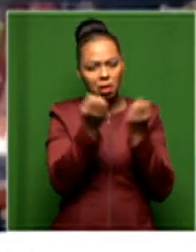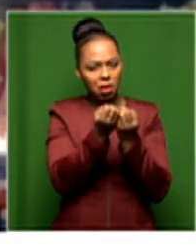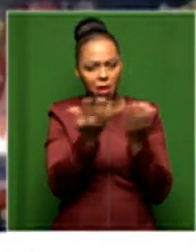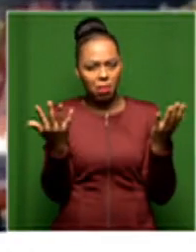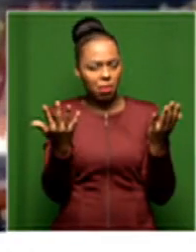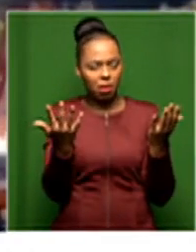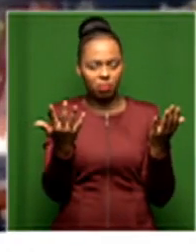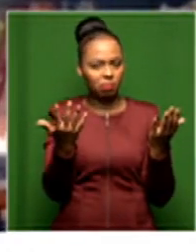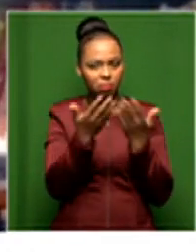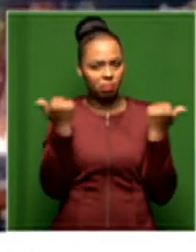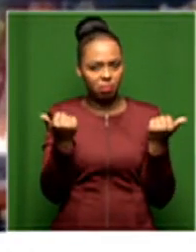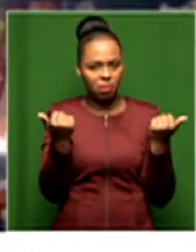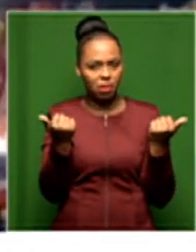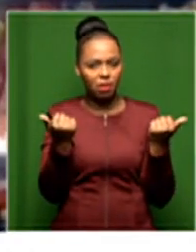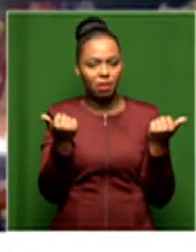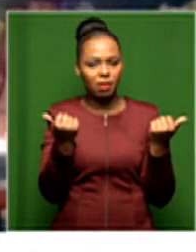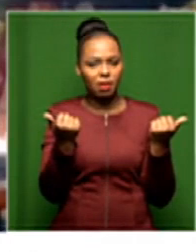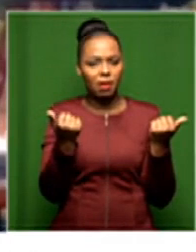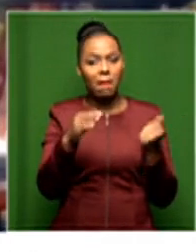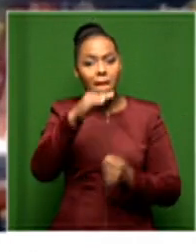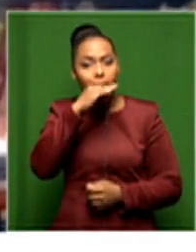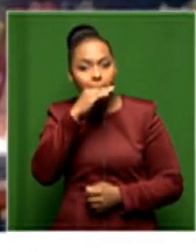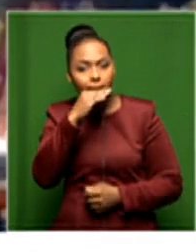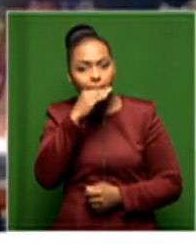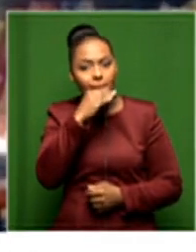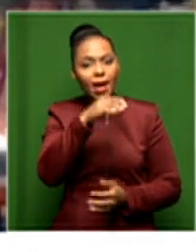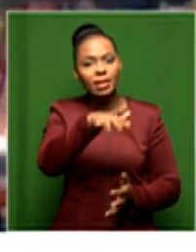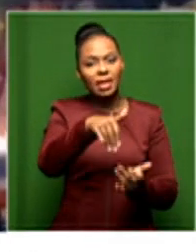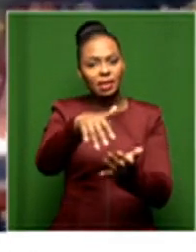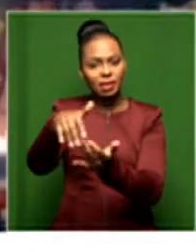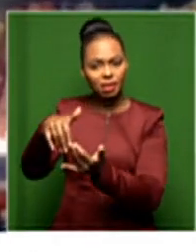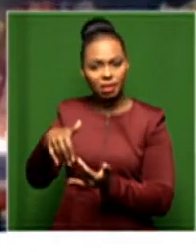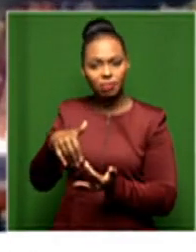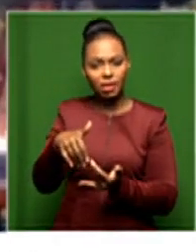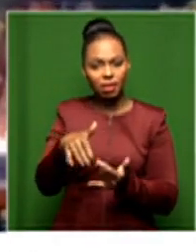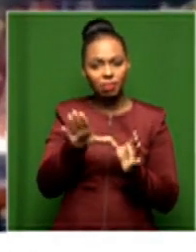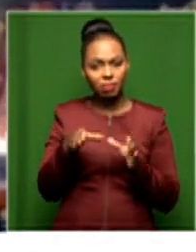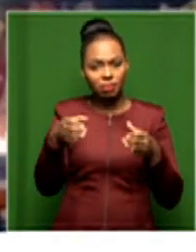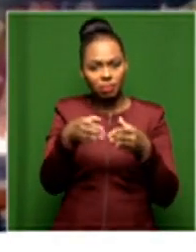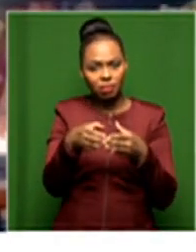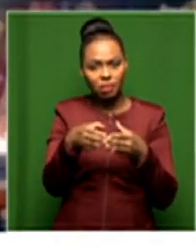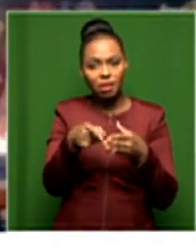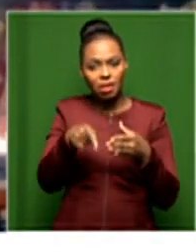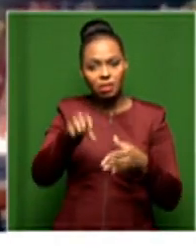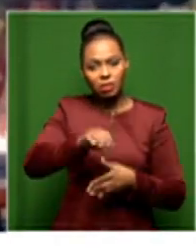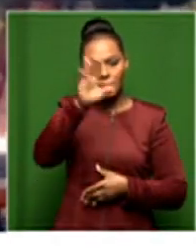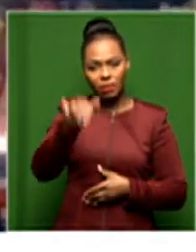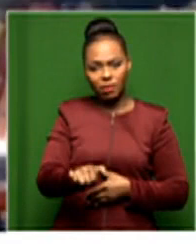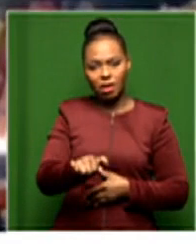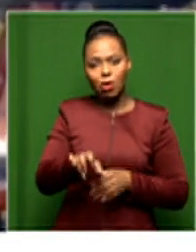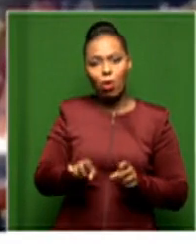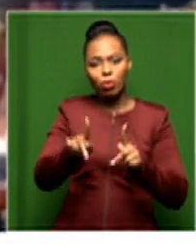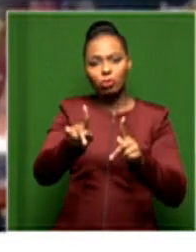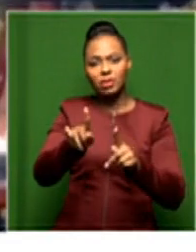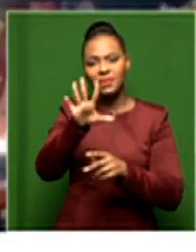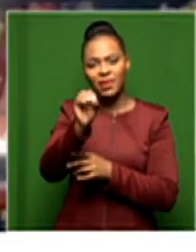is that the plastics recycling sector in South Africa created over 50,000 jobs last